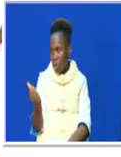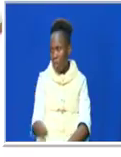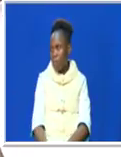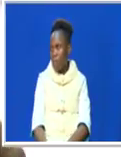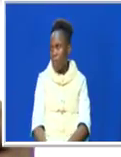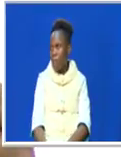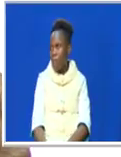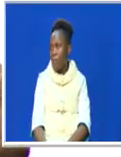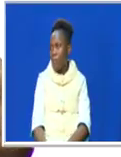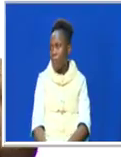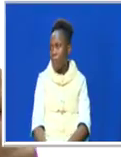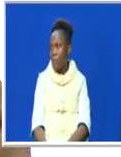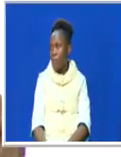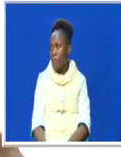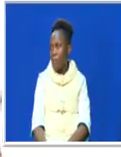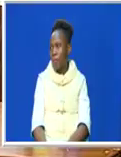small.